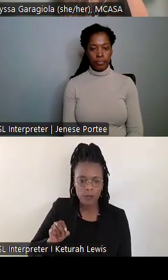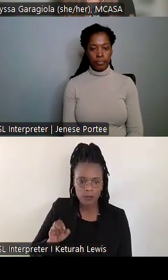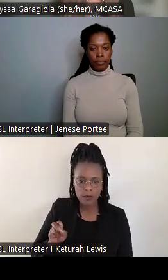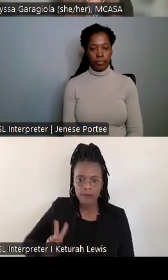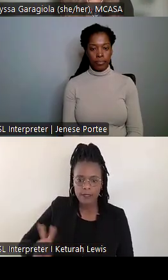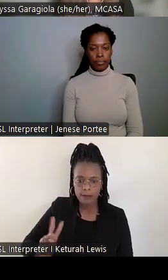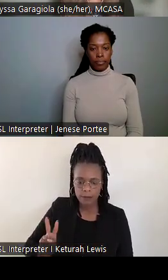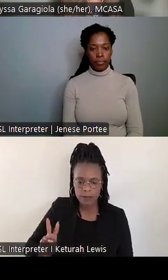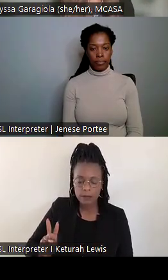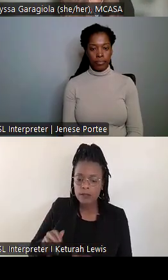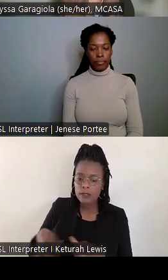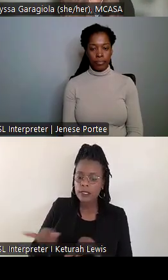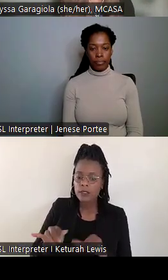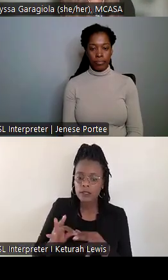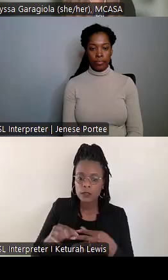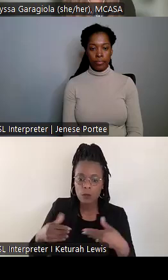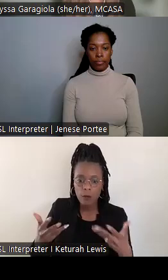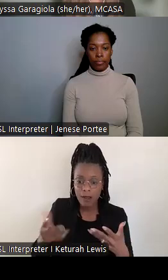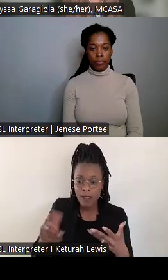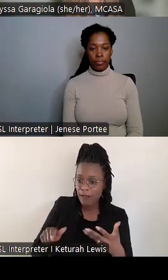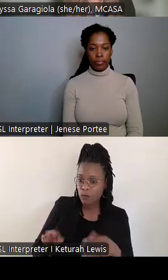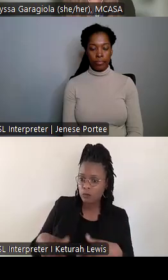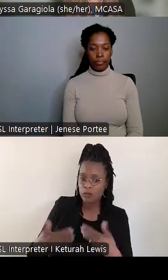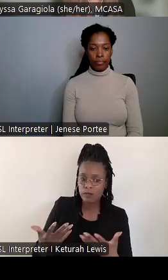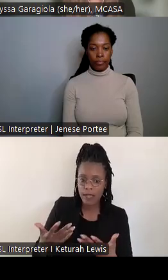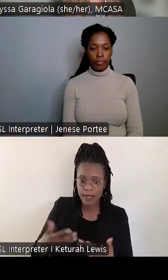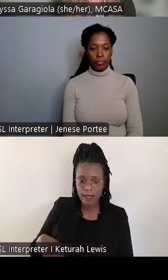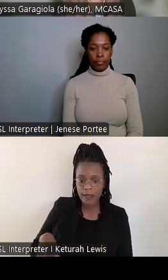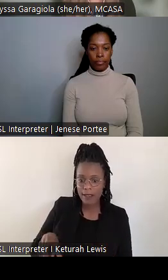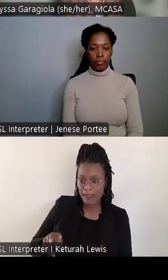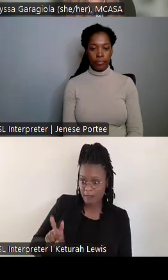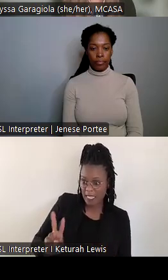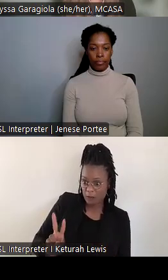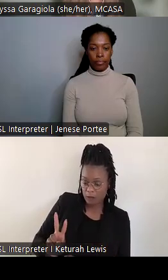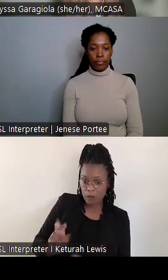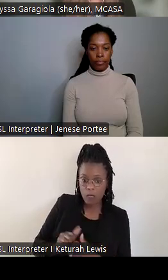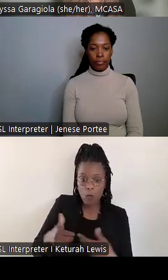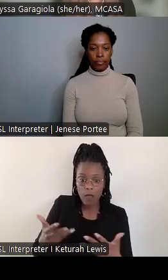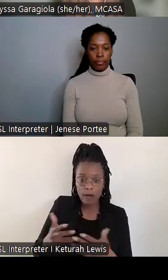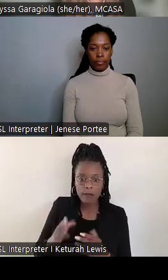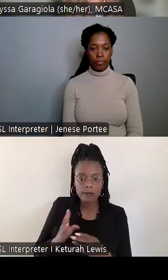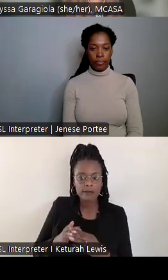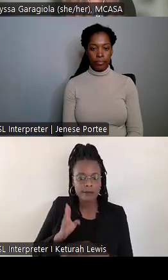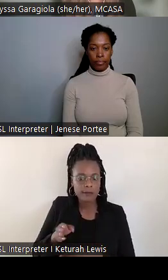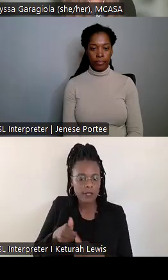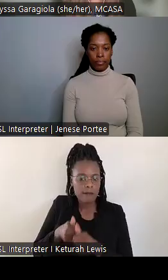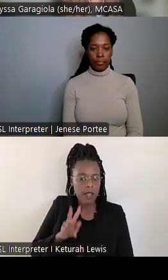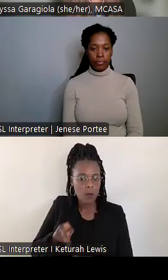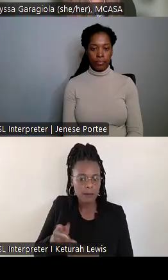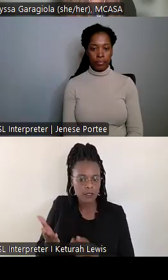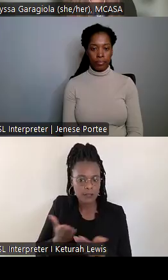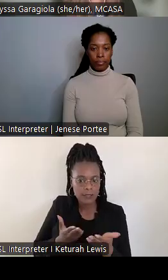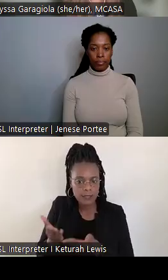says that agencies must provide victimized inmates with follow-up services, treatment plans,